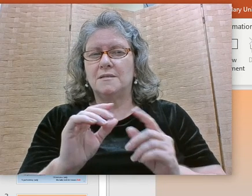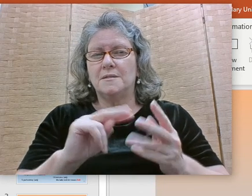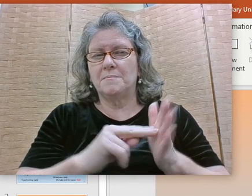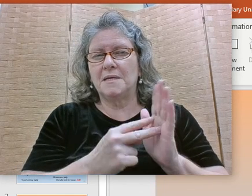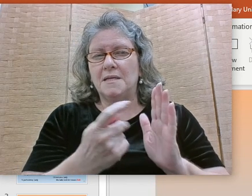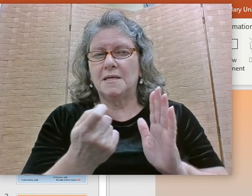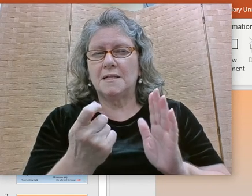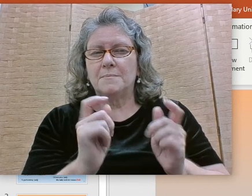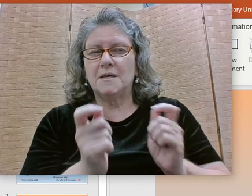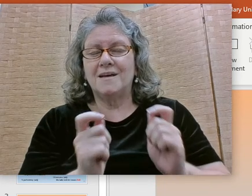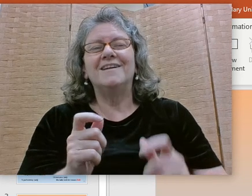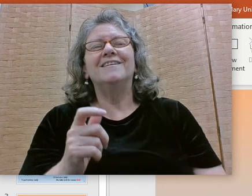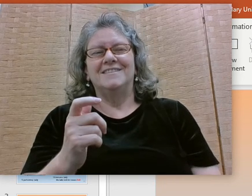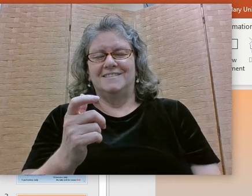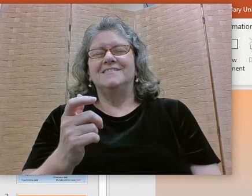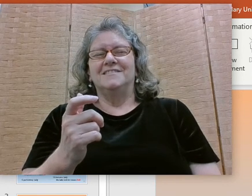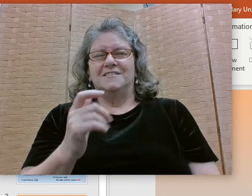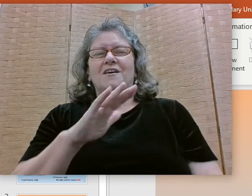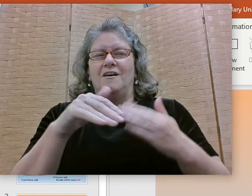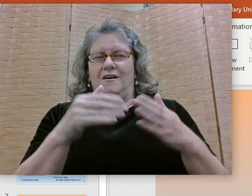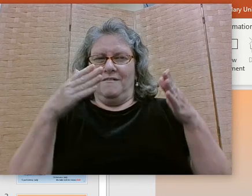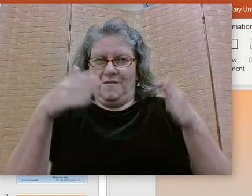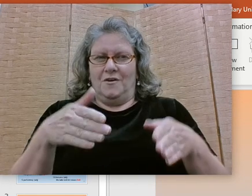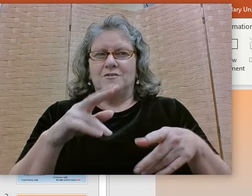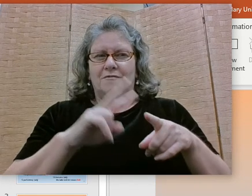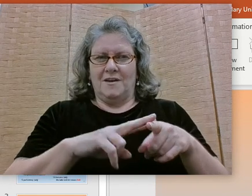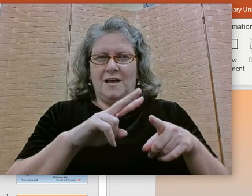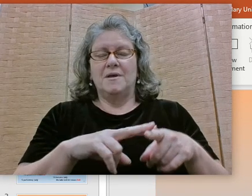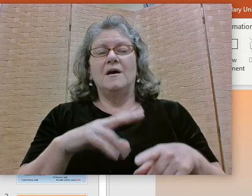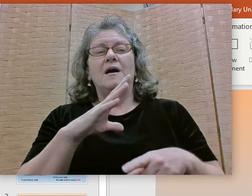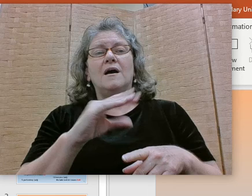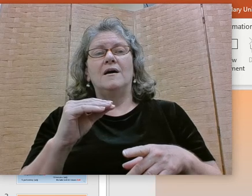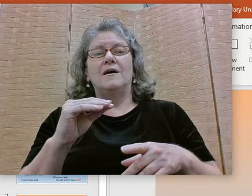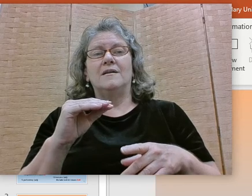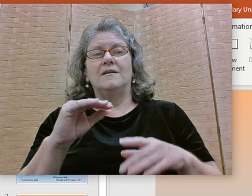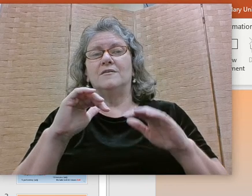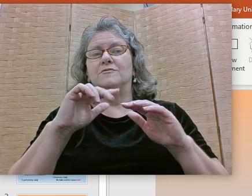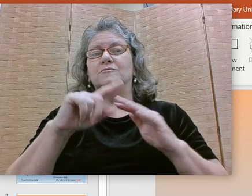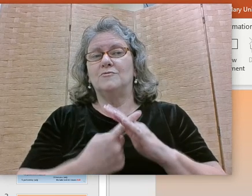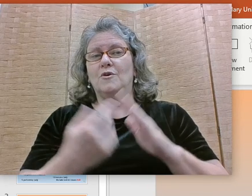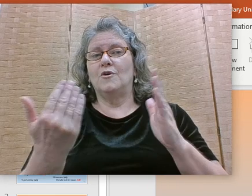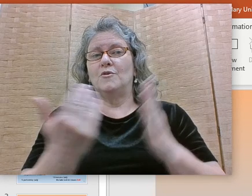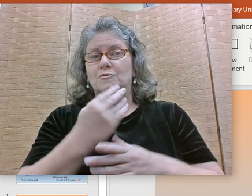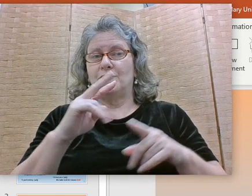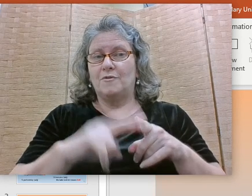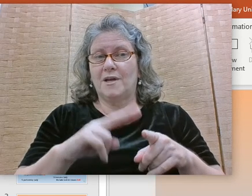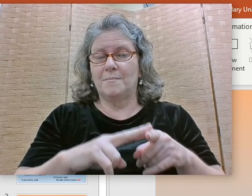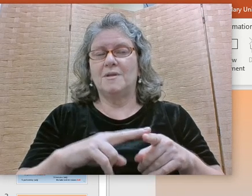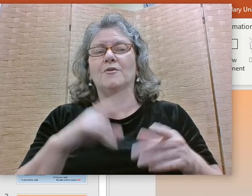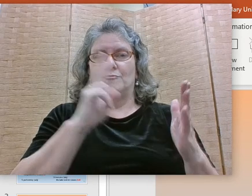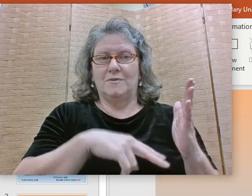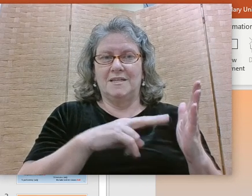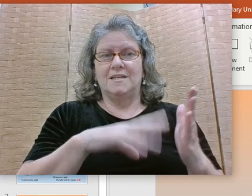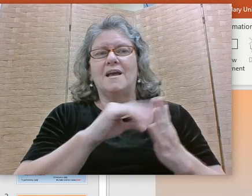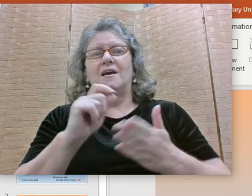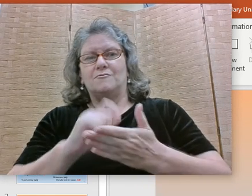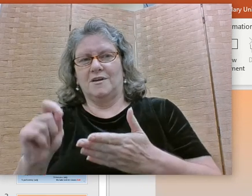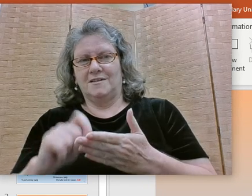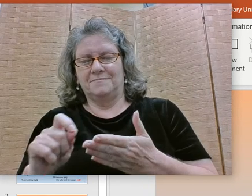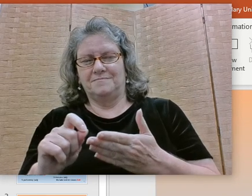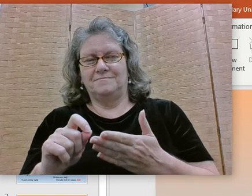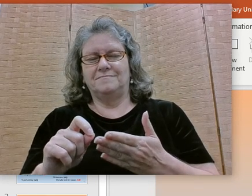we focus on vocabulary and then incorporate our new vocabulary into our reading and into our writing. So